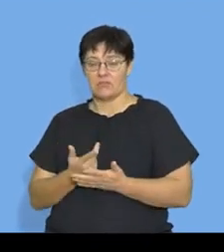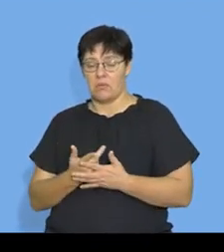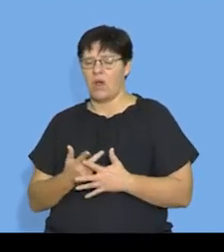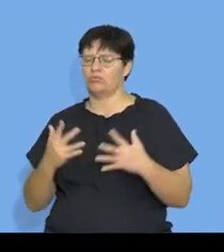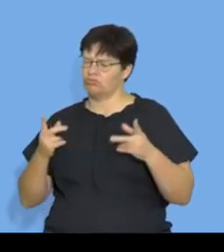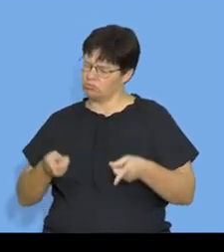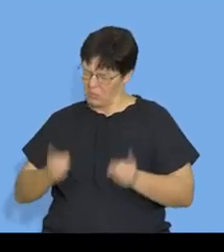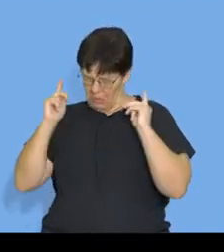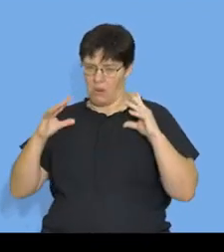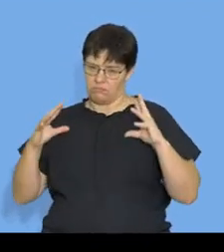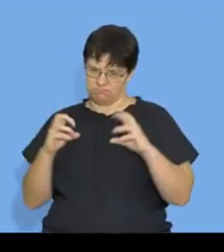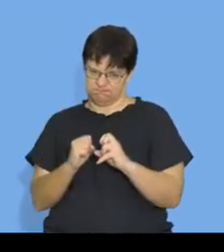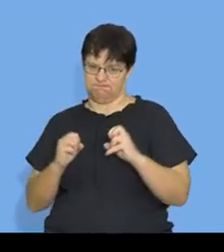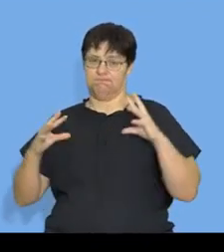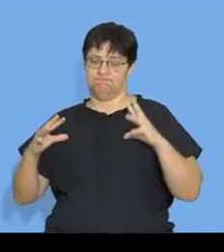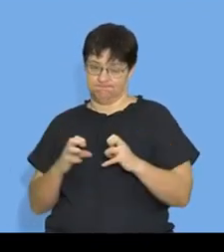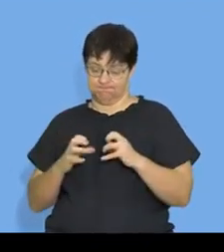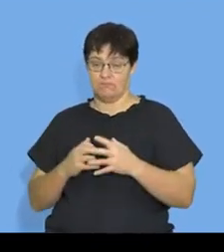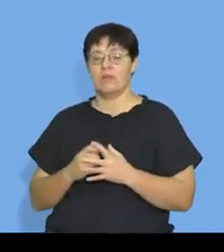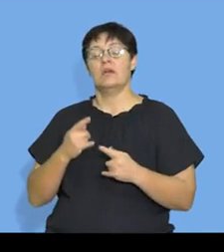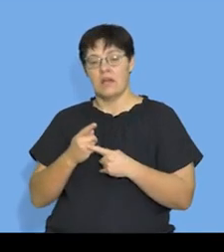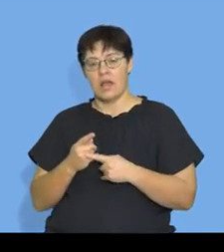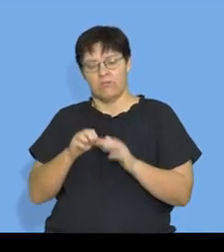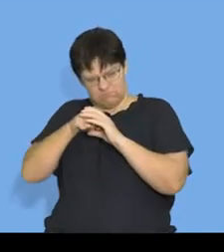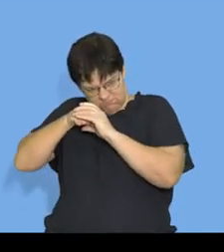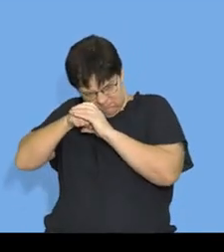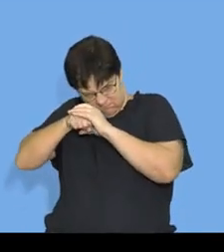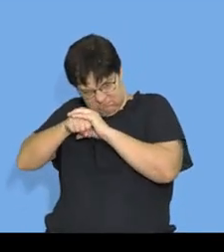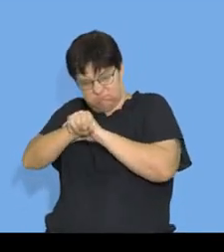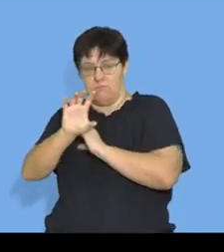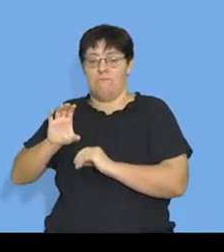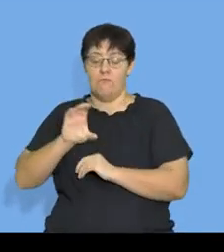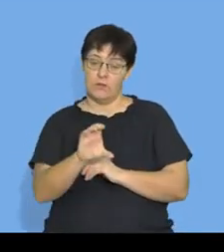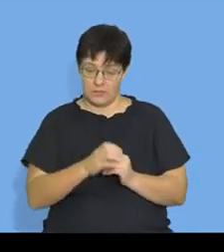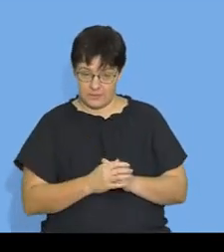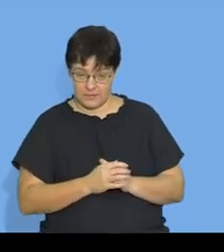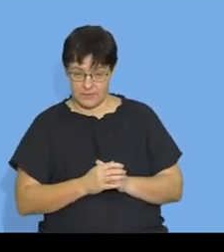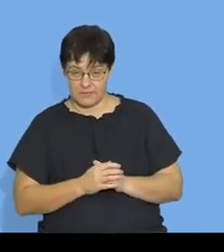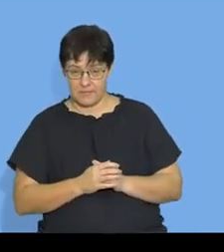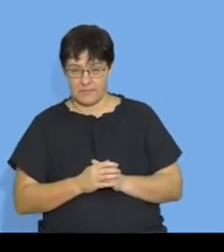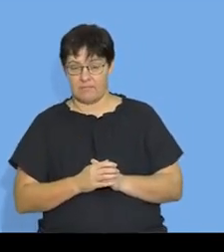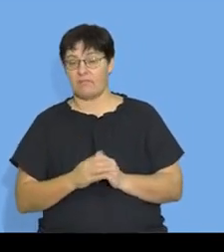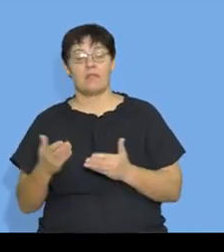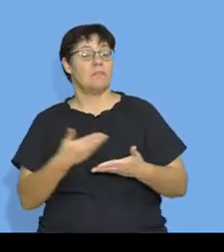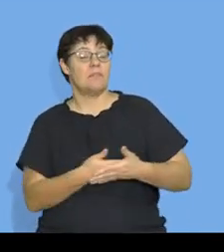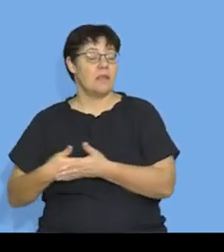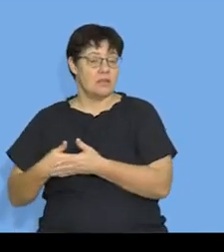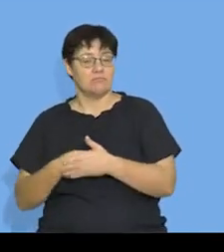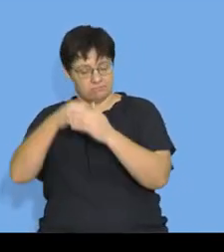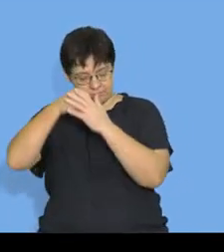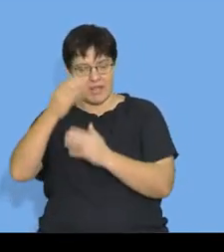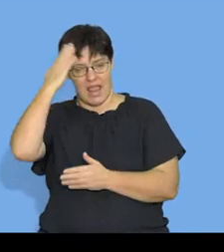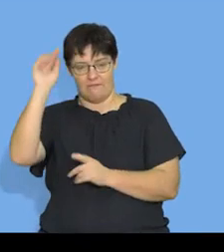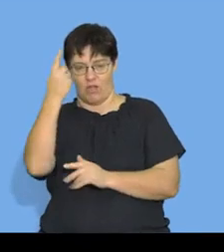is when there are very strong contractions of the uterus and the baby starts to force through the birth canal. The baby